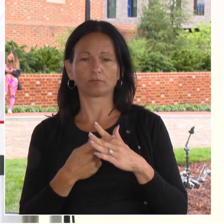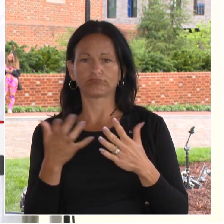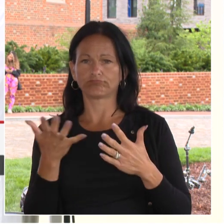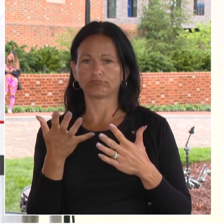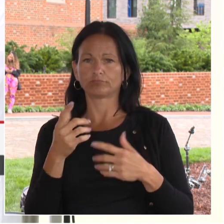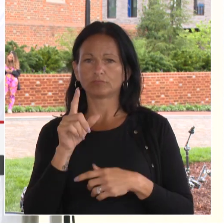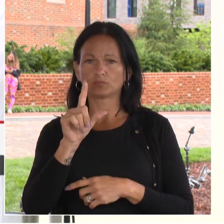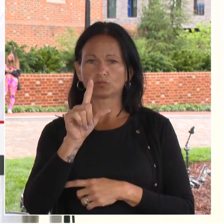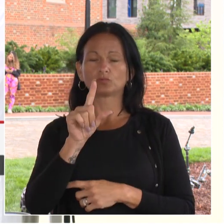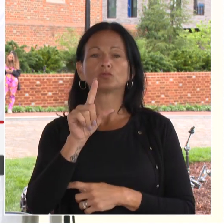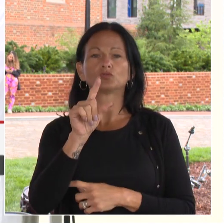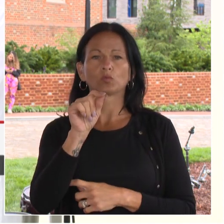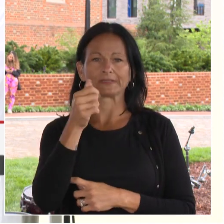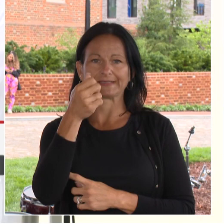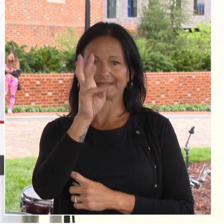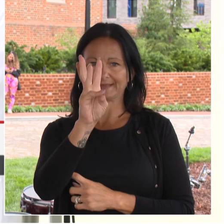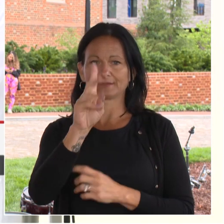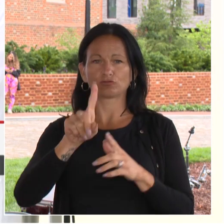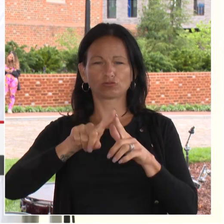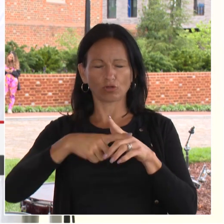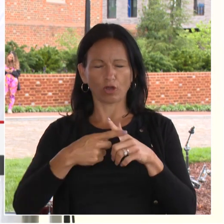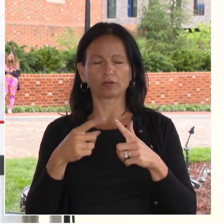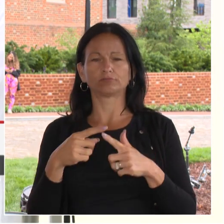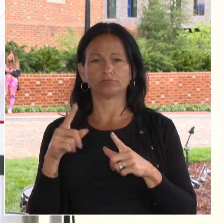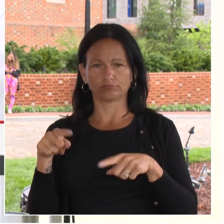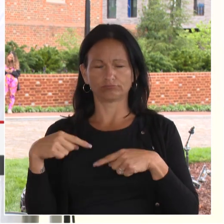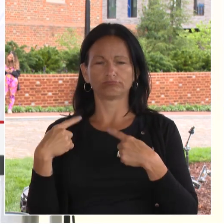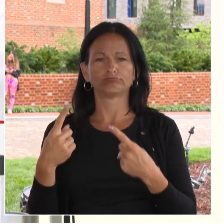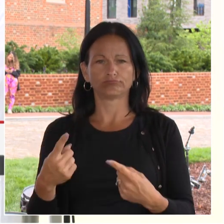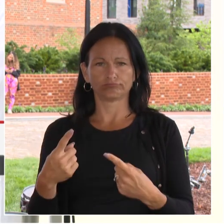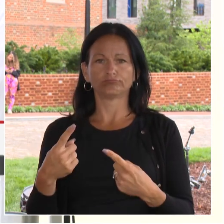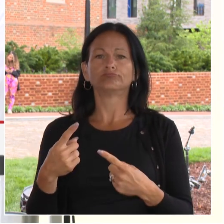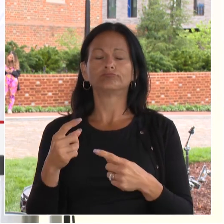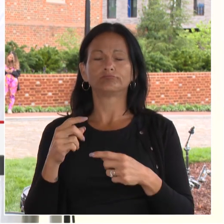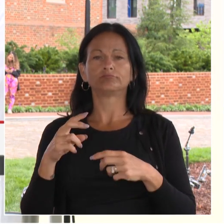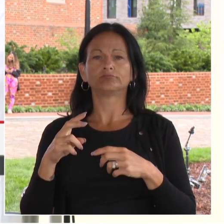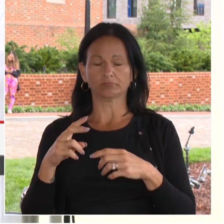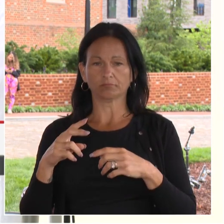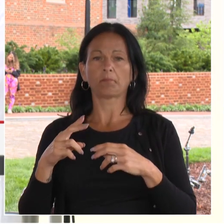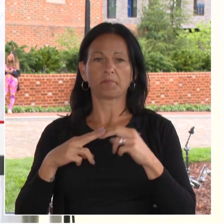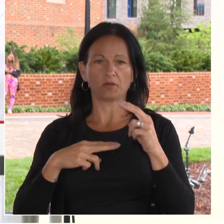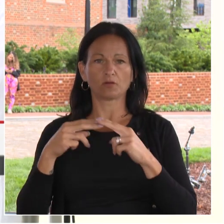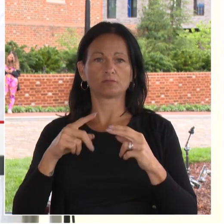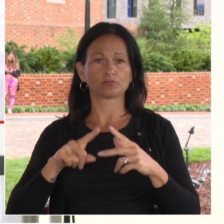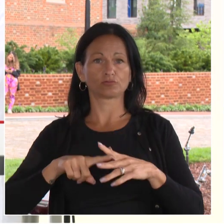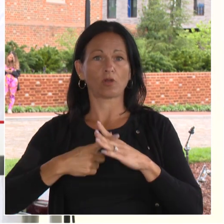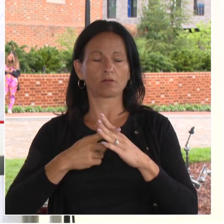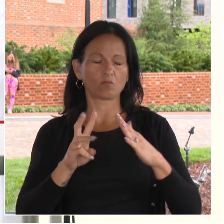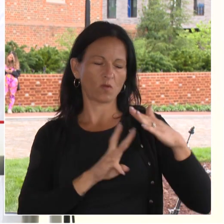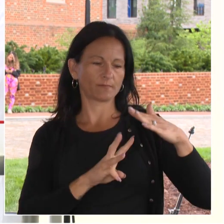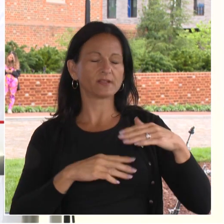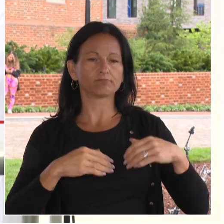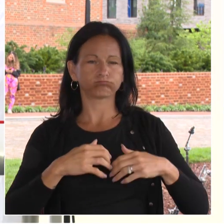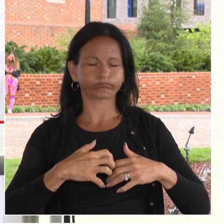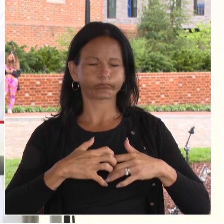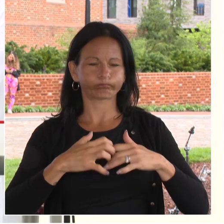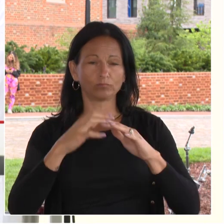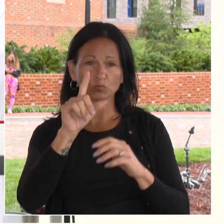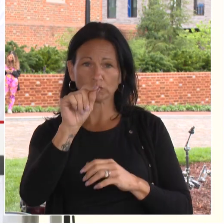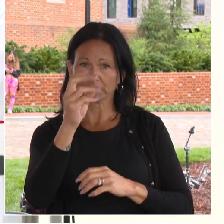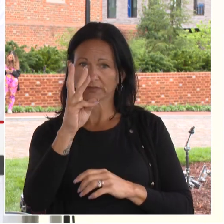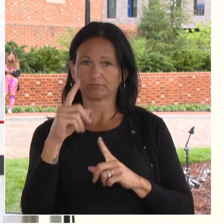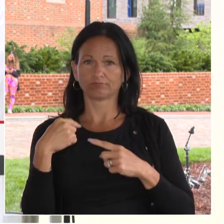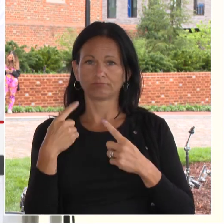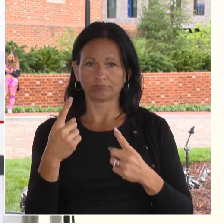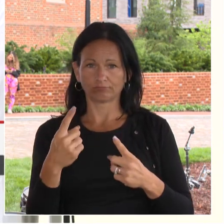Wegmans for their early commitment, which was actually even ahead of us. I realize many of you may not be familiar with